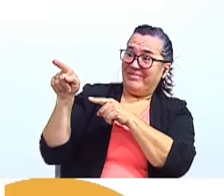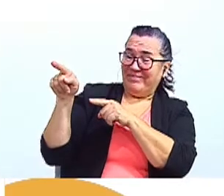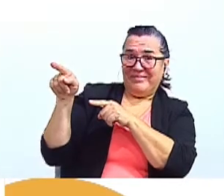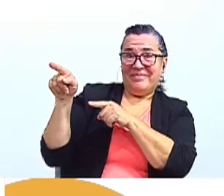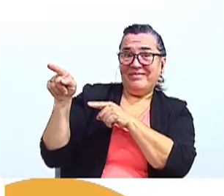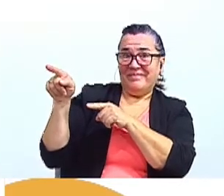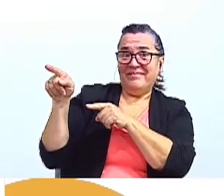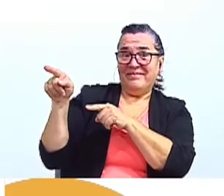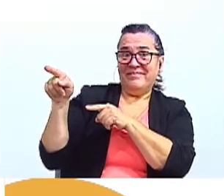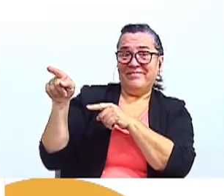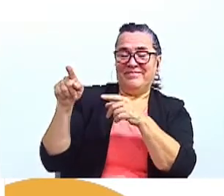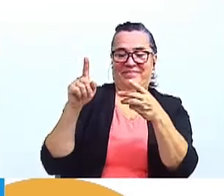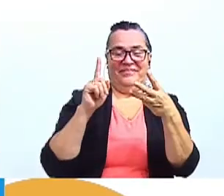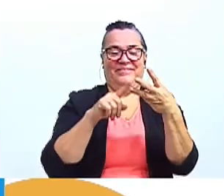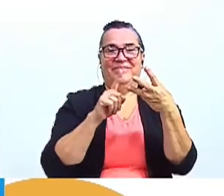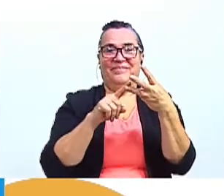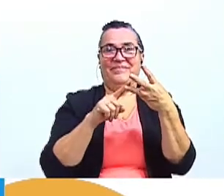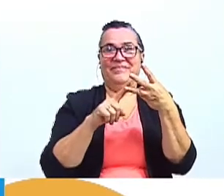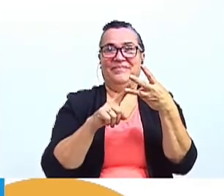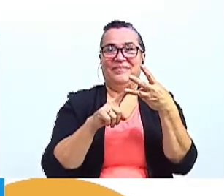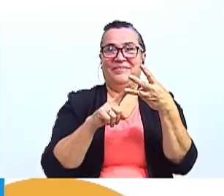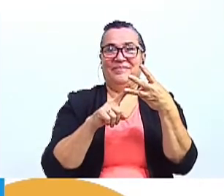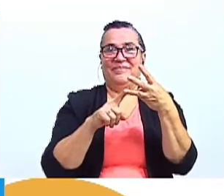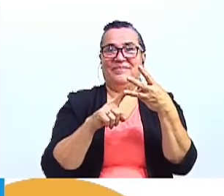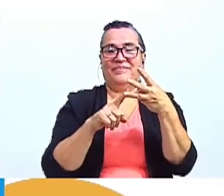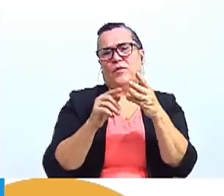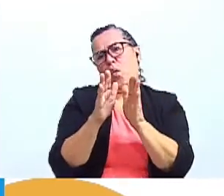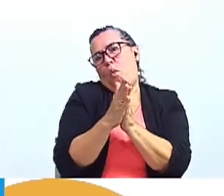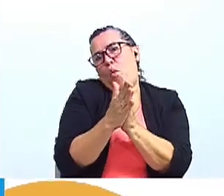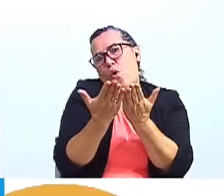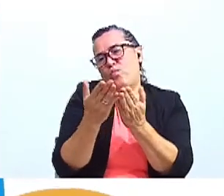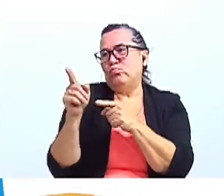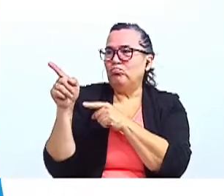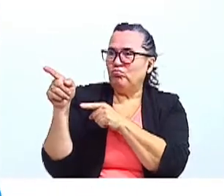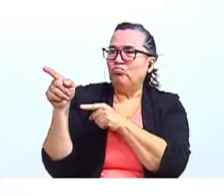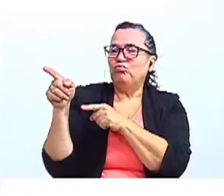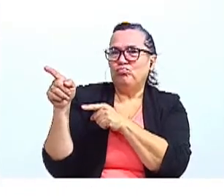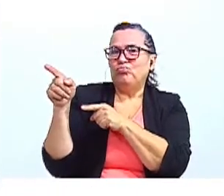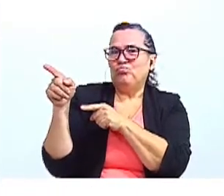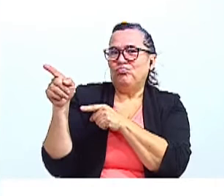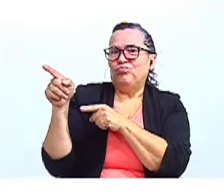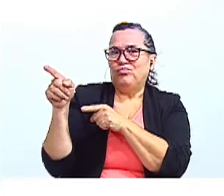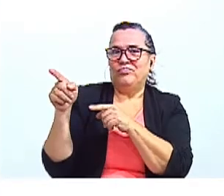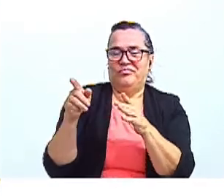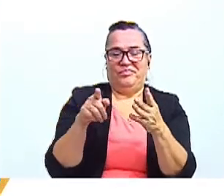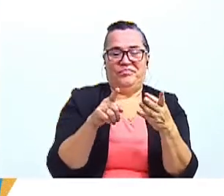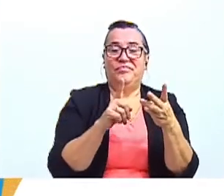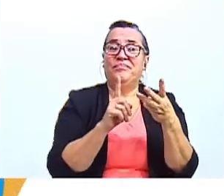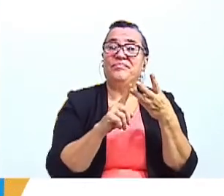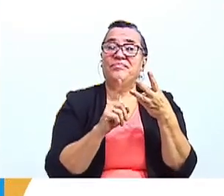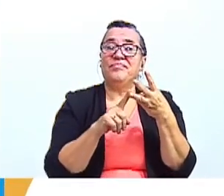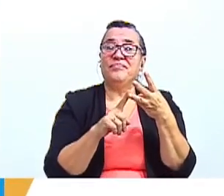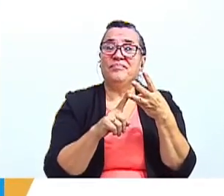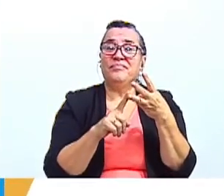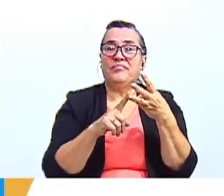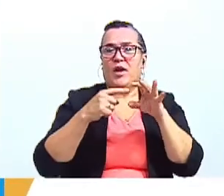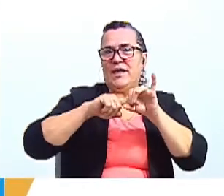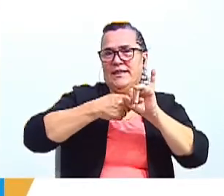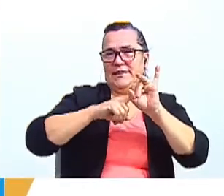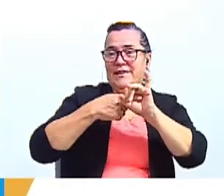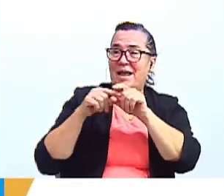a sheet of paper, or a notebook, a